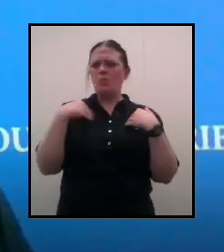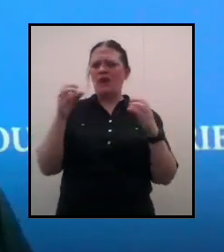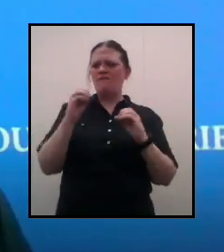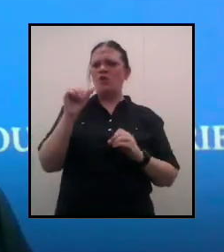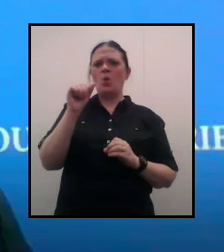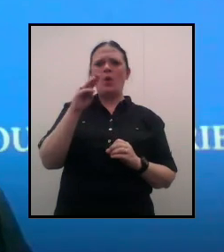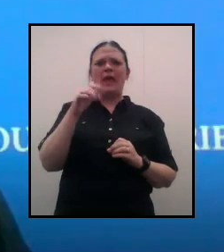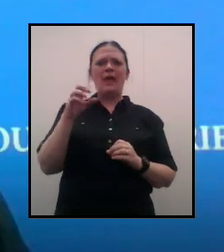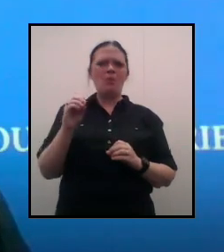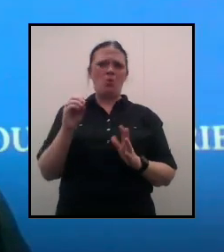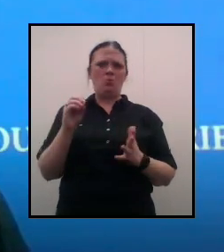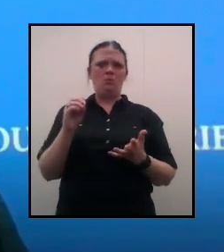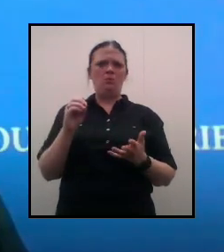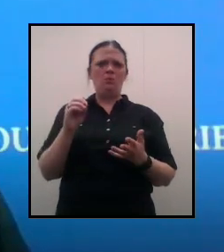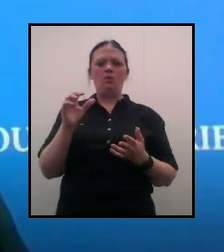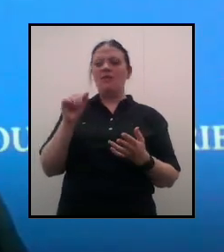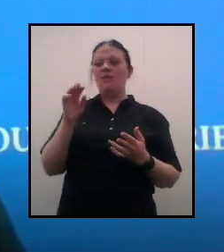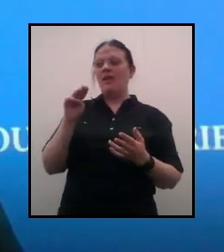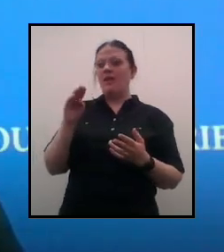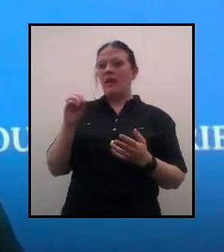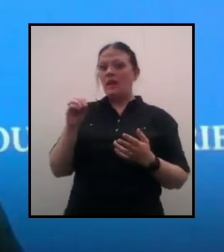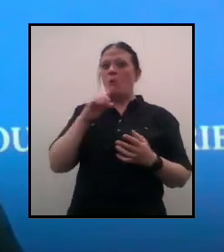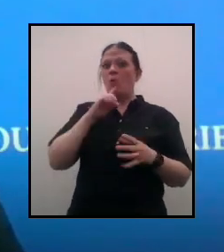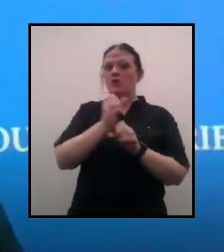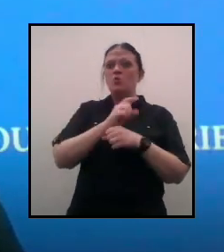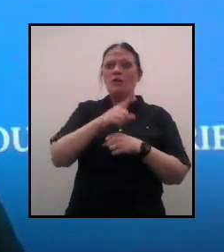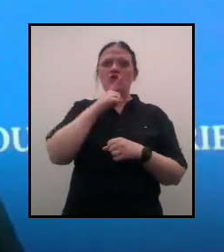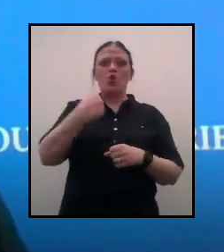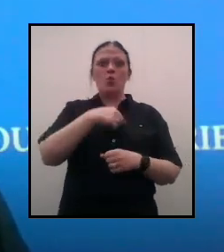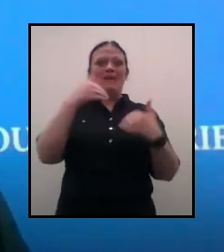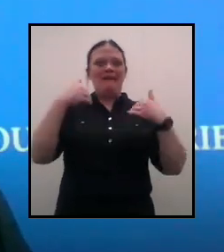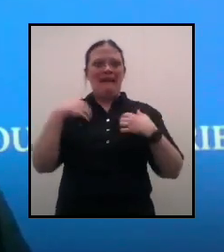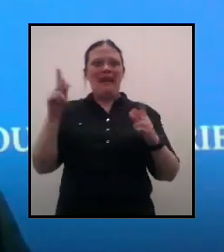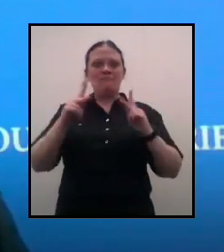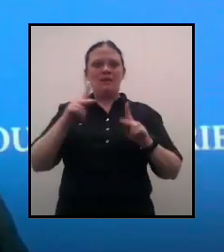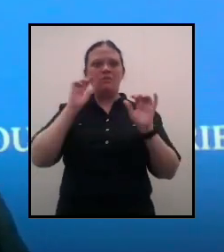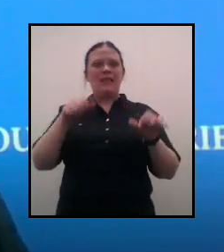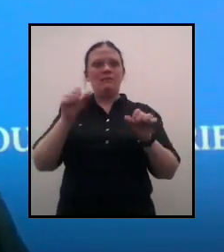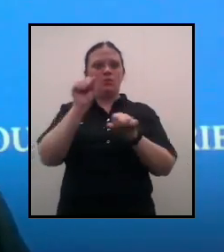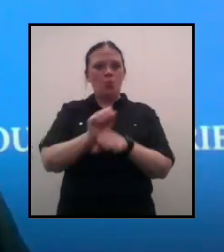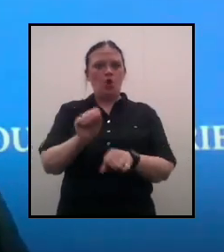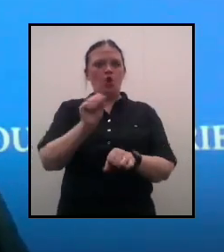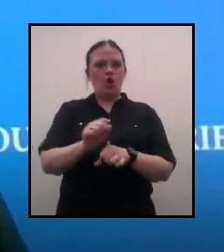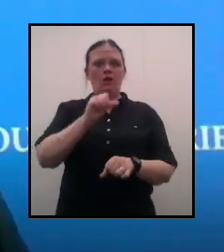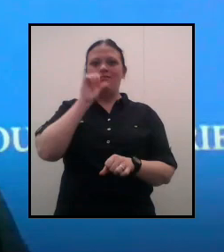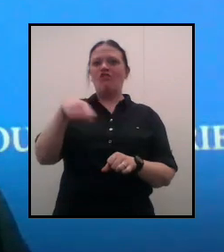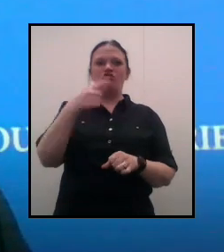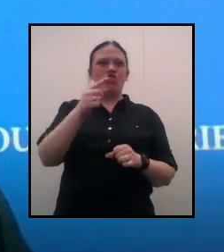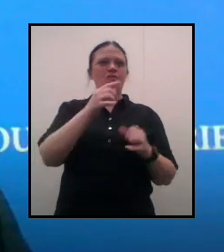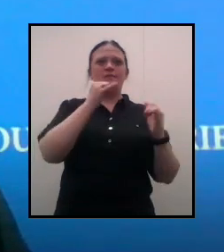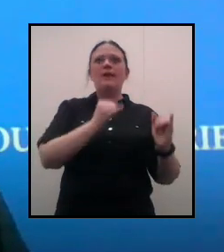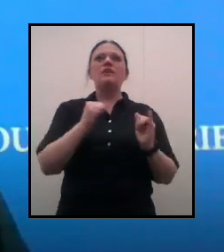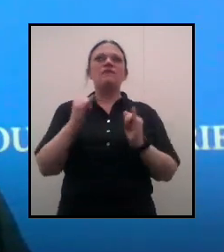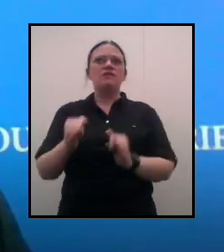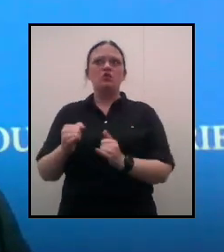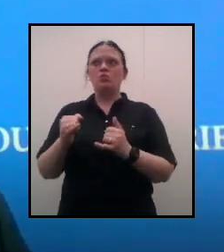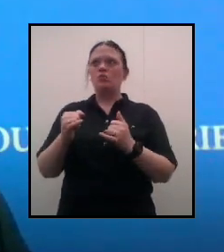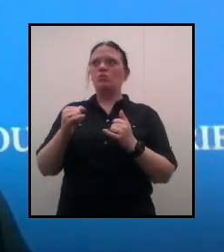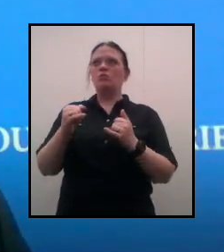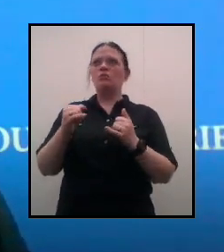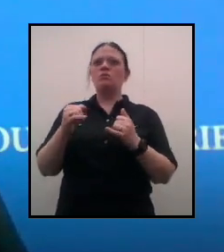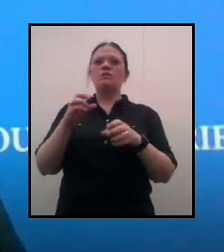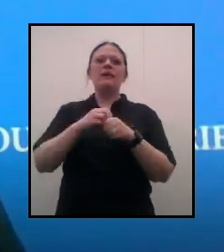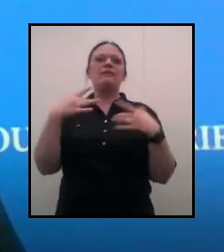Well, the ammunition to help fight this war is to ensure we have the people out there doing the work. And it's not just the individuals who are in the public